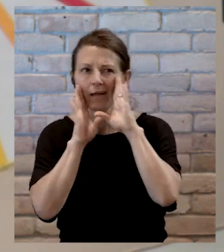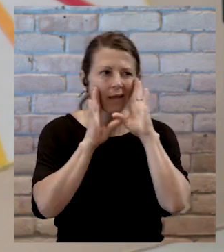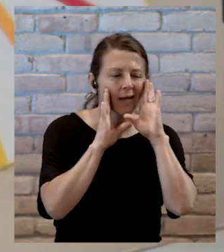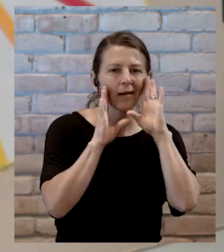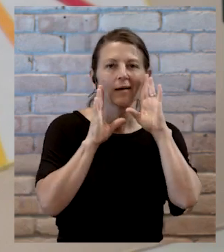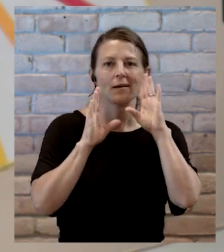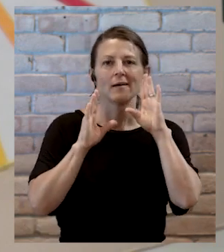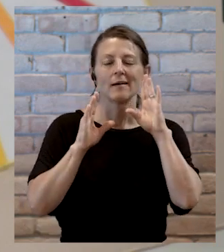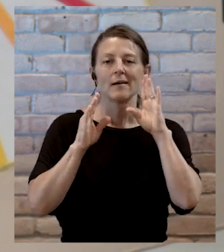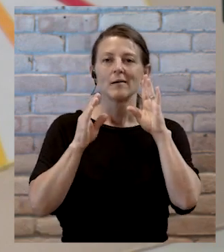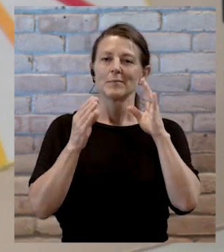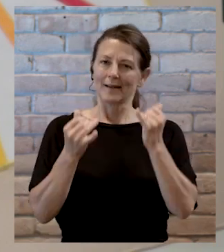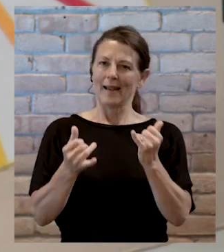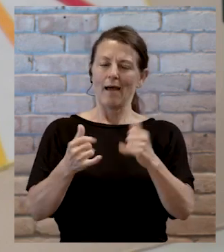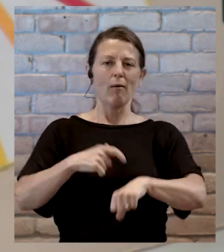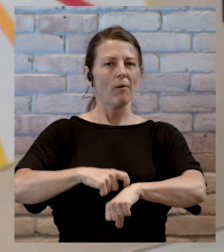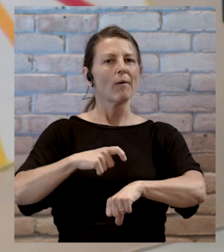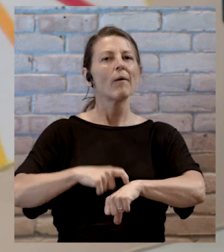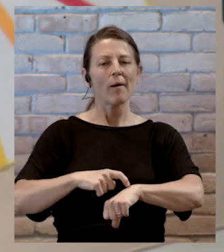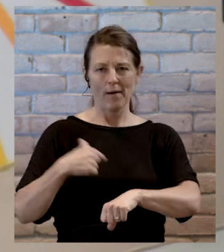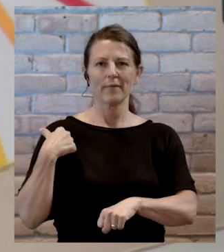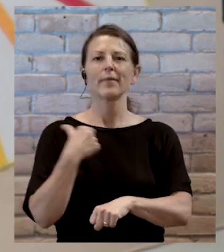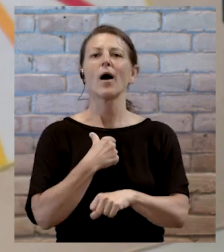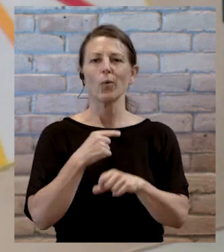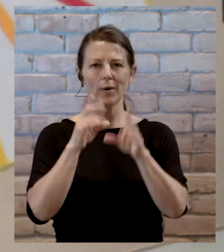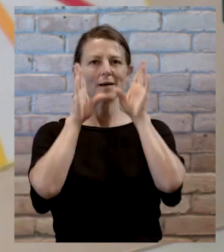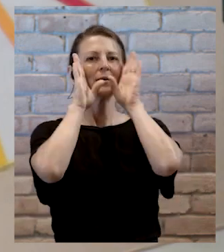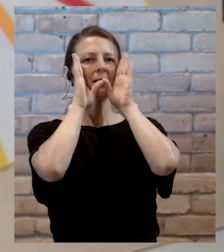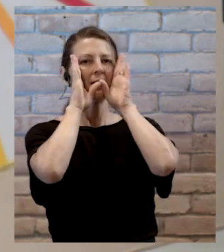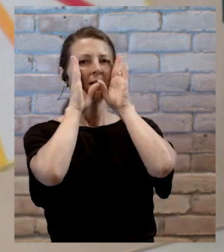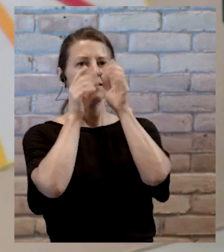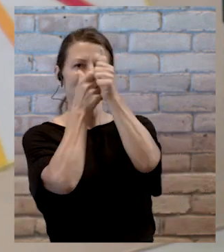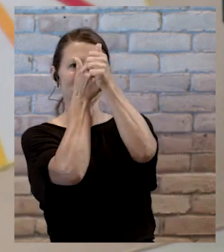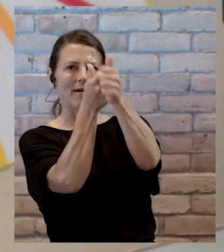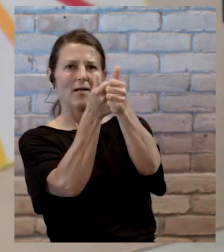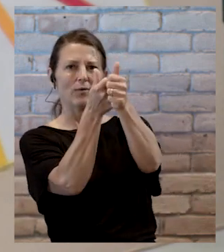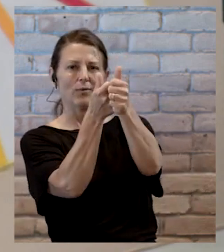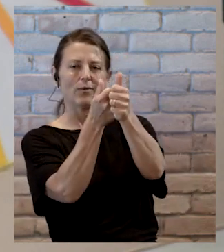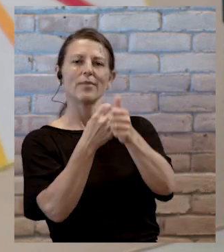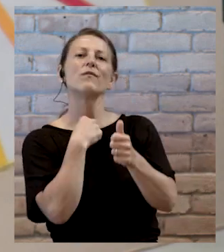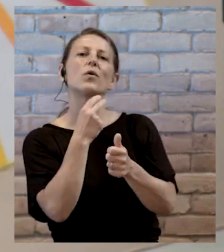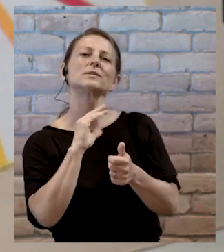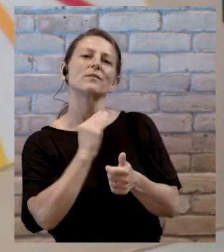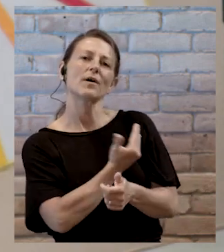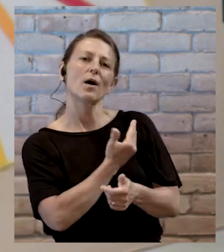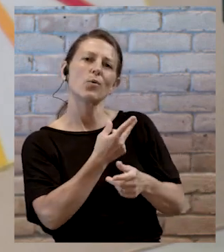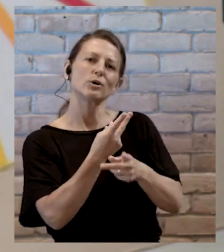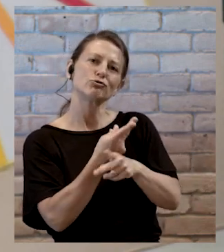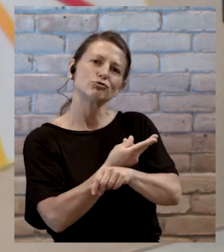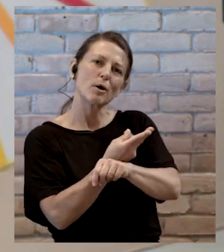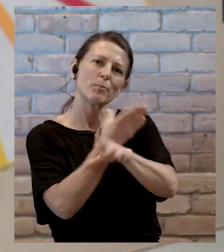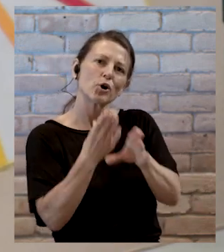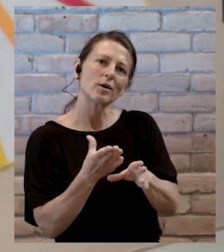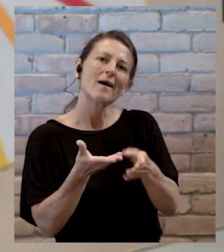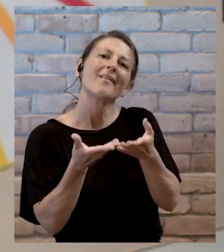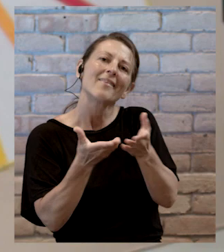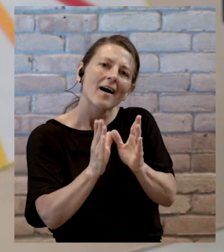time that we listen to the voice of our shepherd and allow him to be out